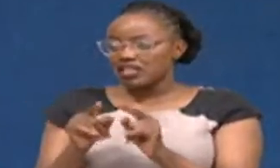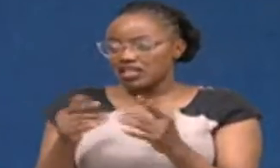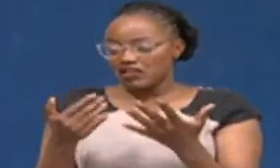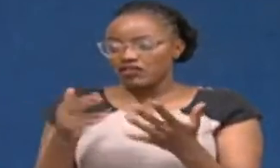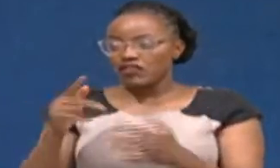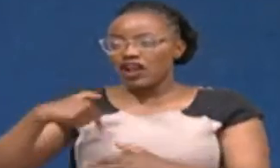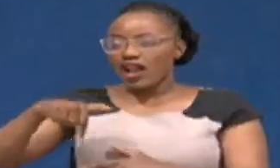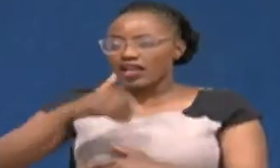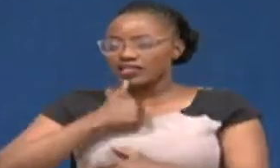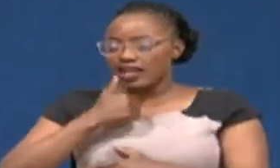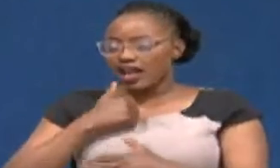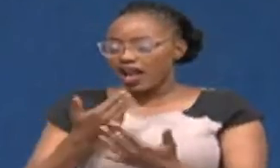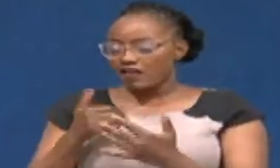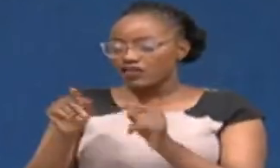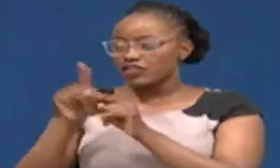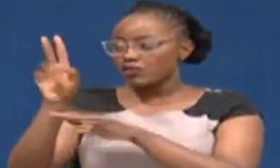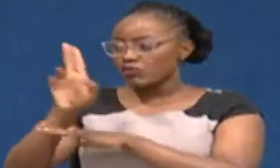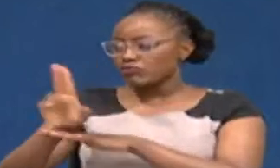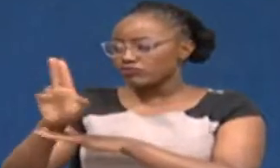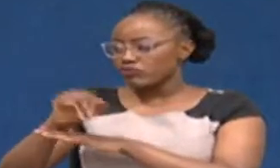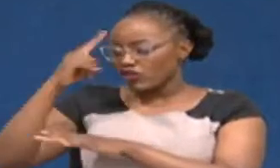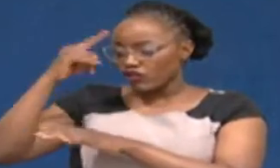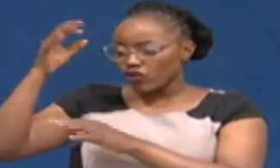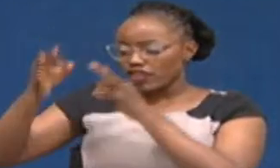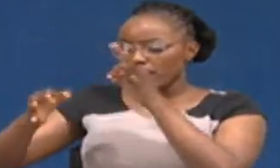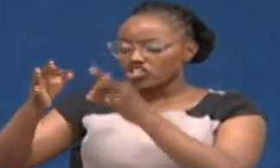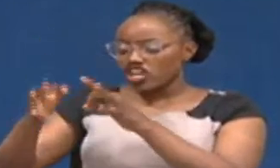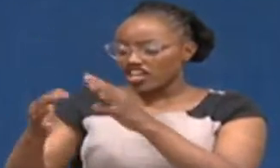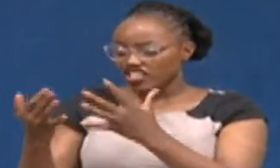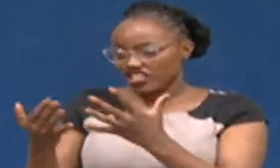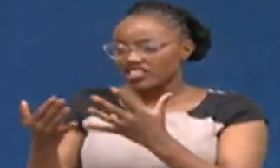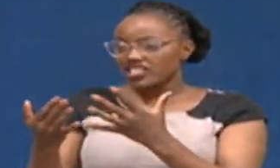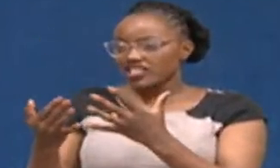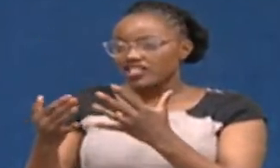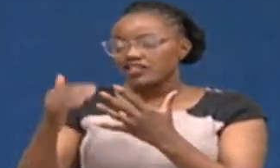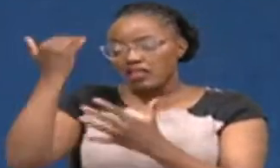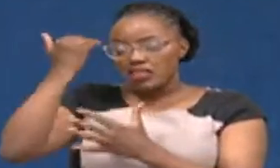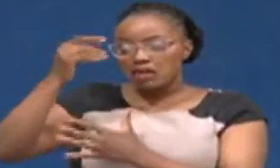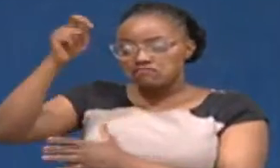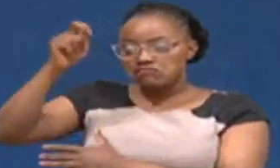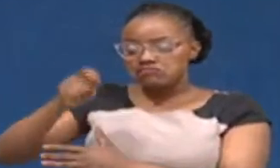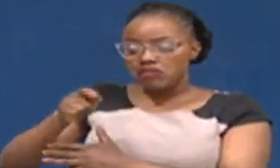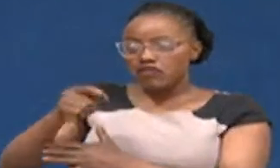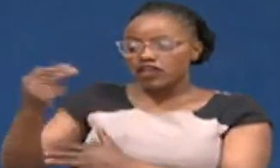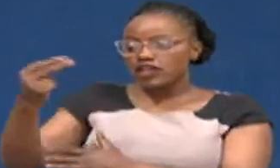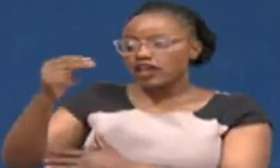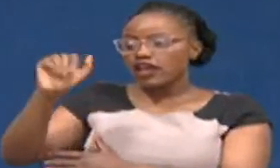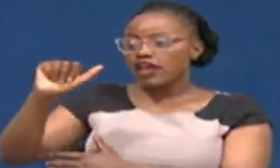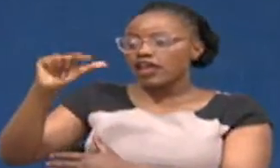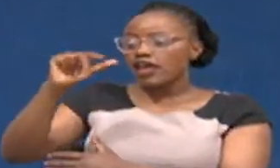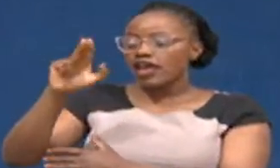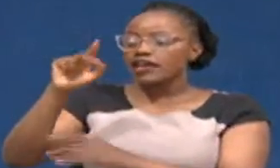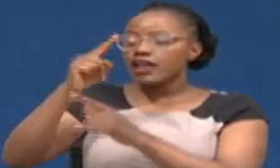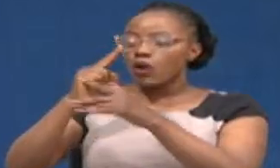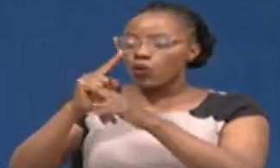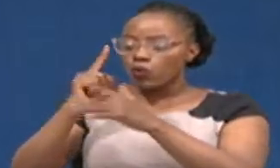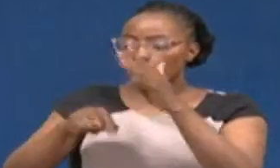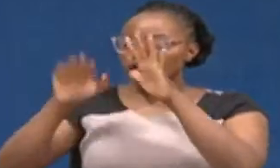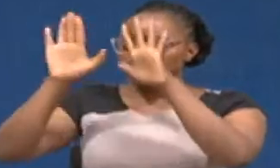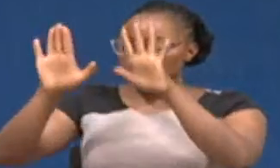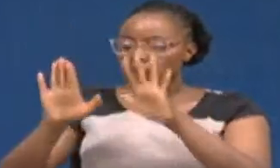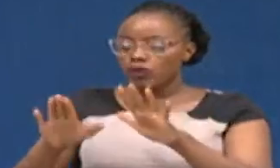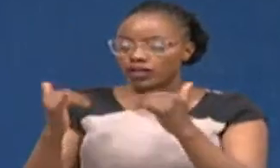And we have heard it being used by judges in at The Hague. Now, what is critical about